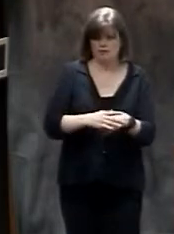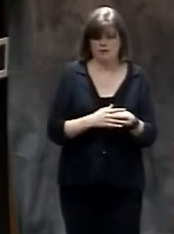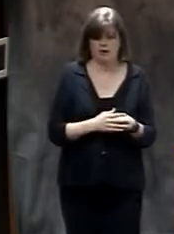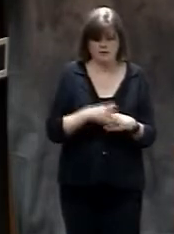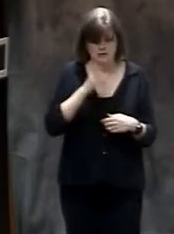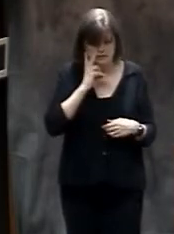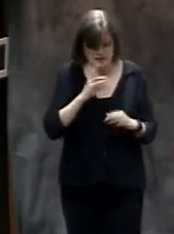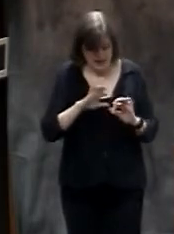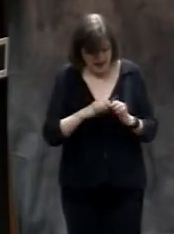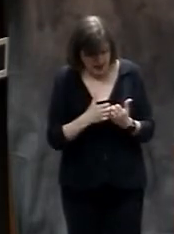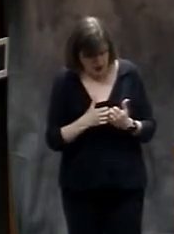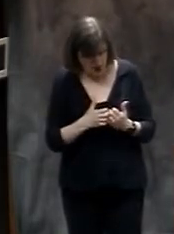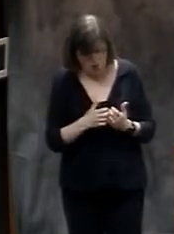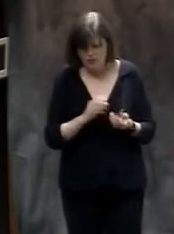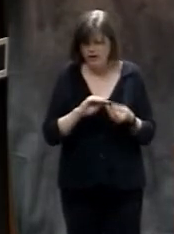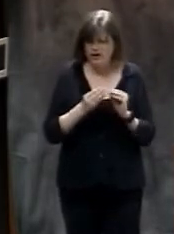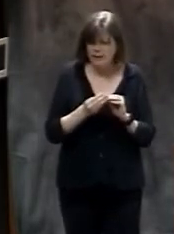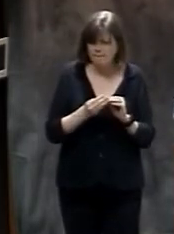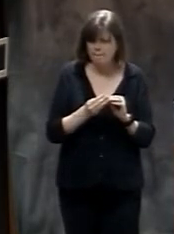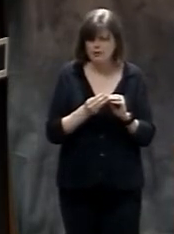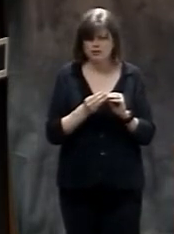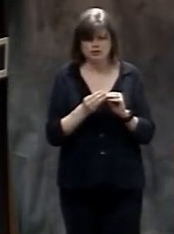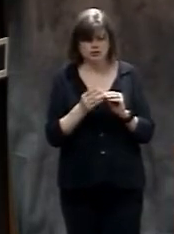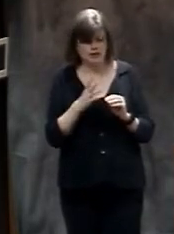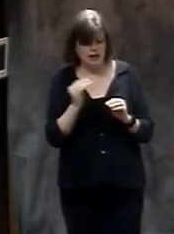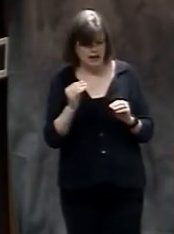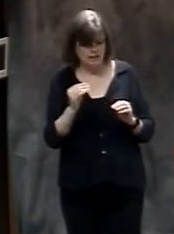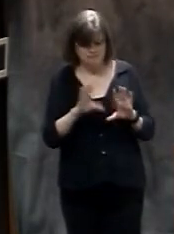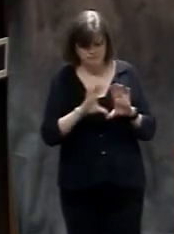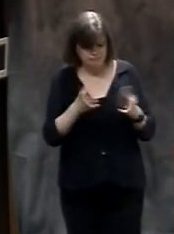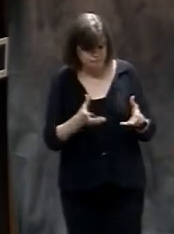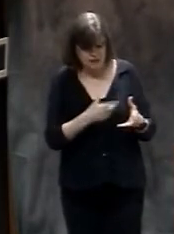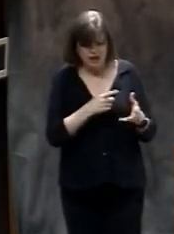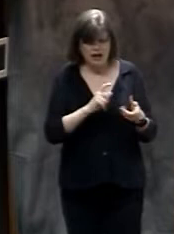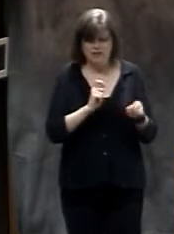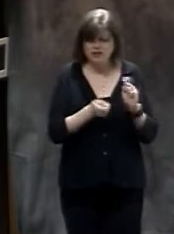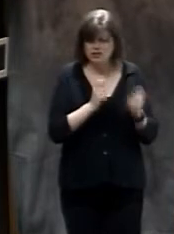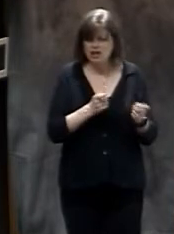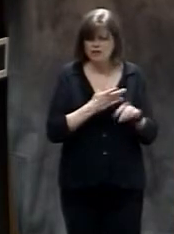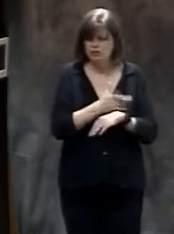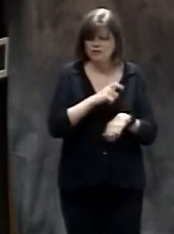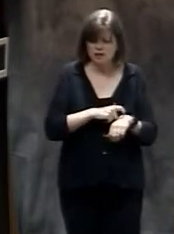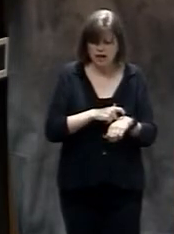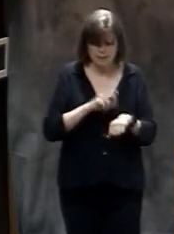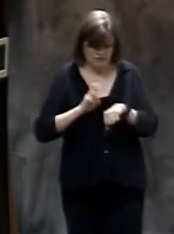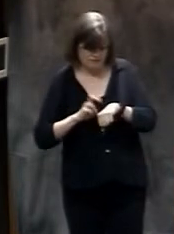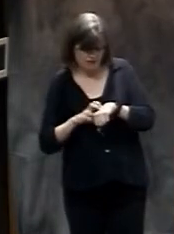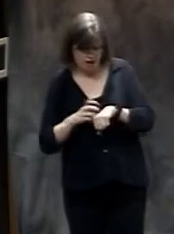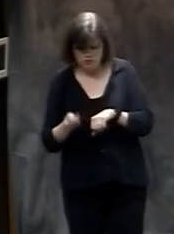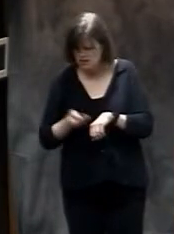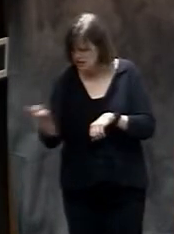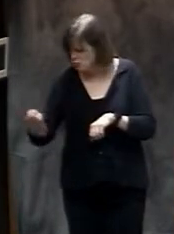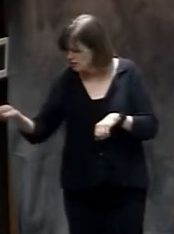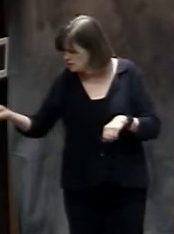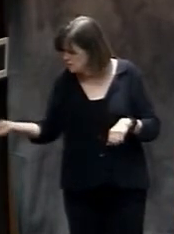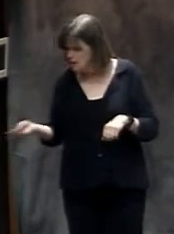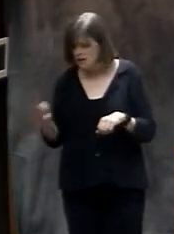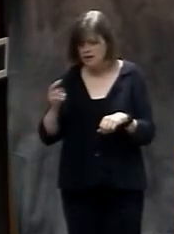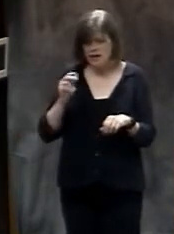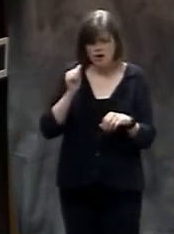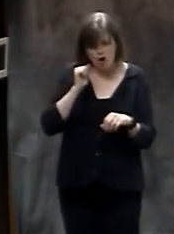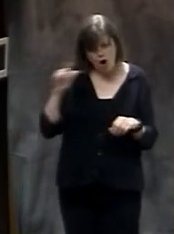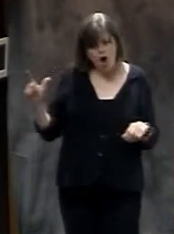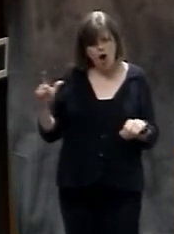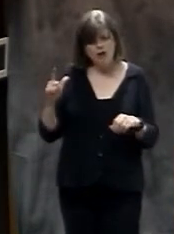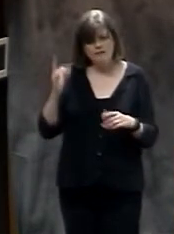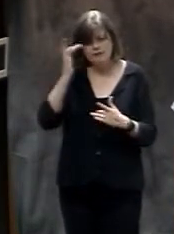how their populations change in time, and look at the viruses they transmit, and observe all the cases of diseases